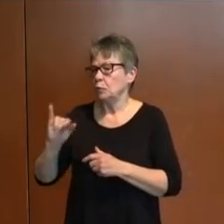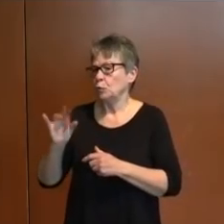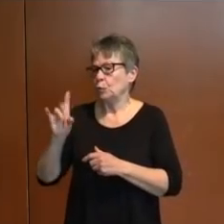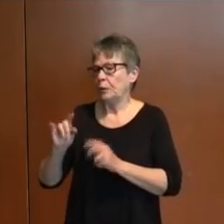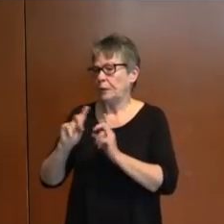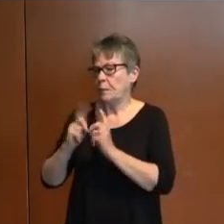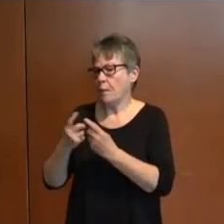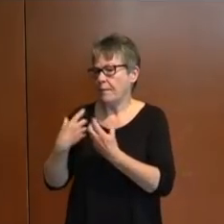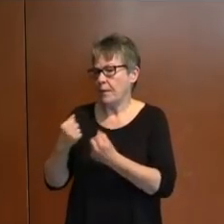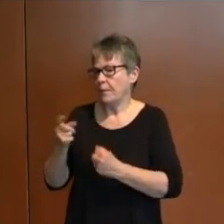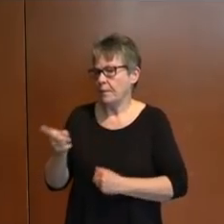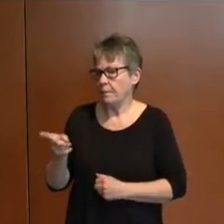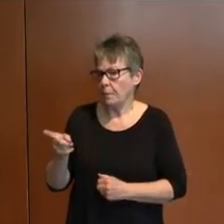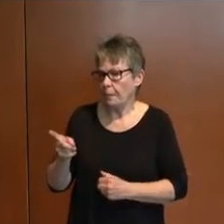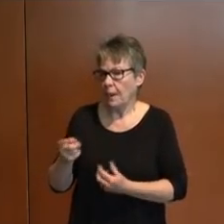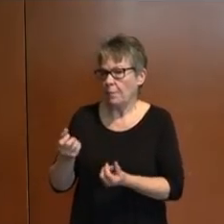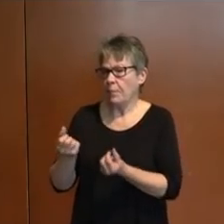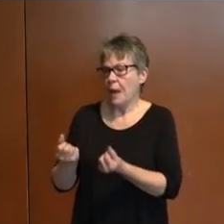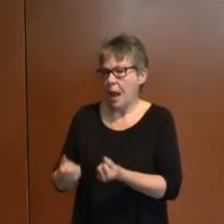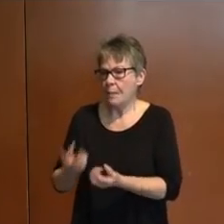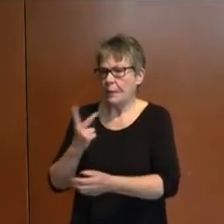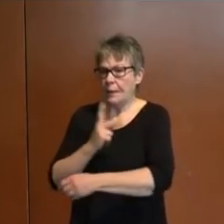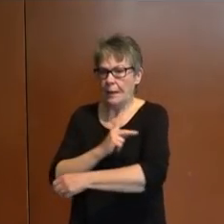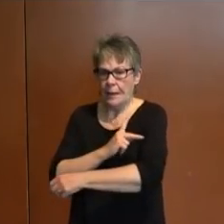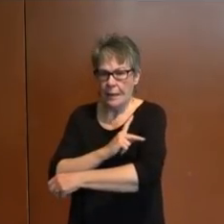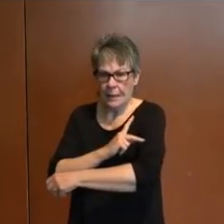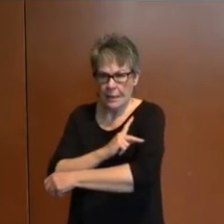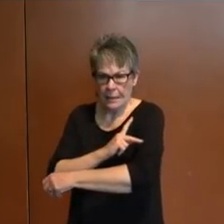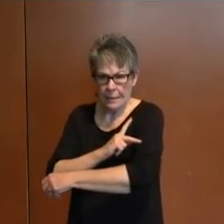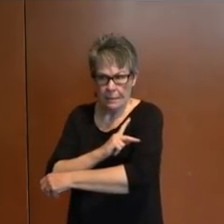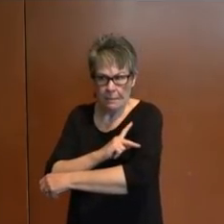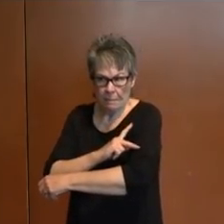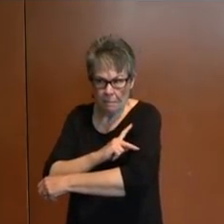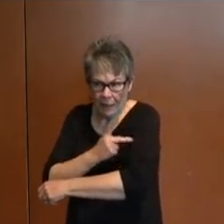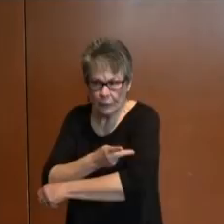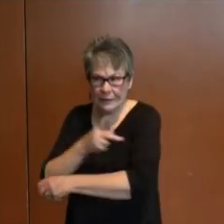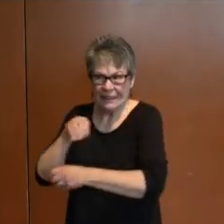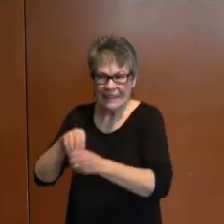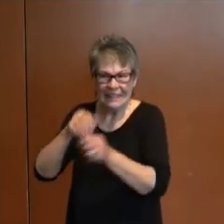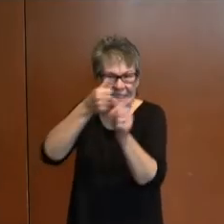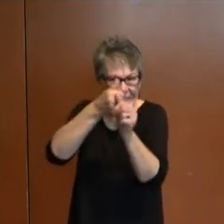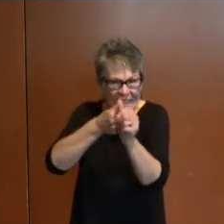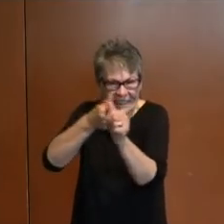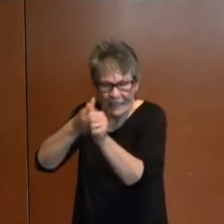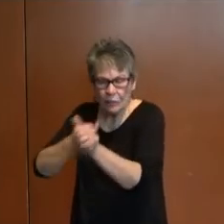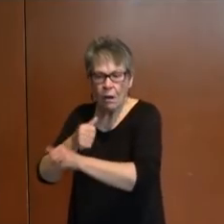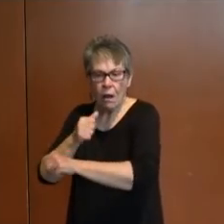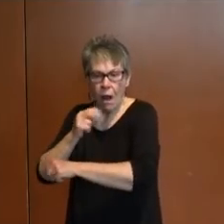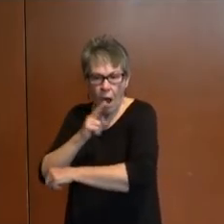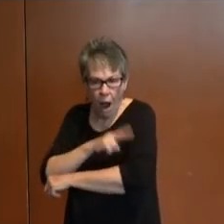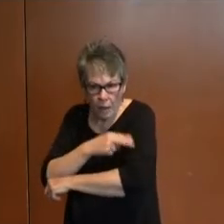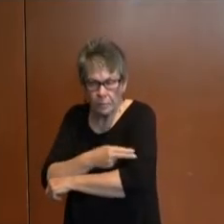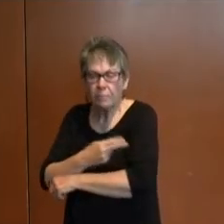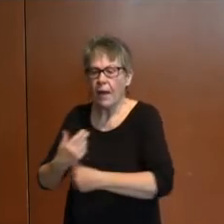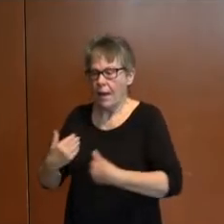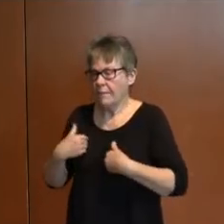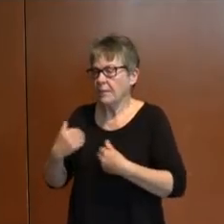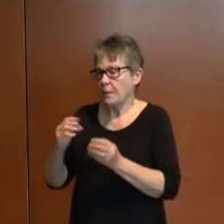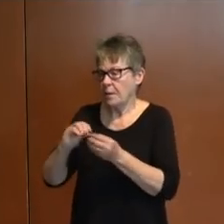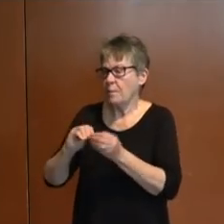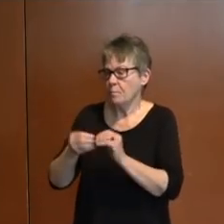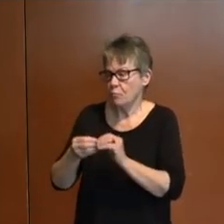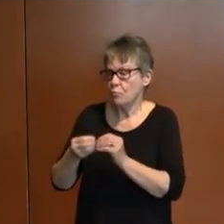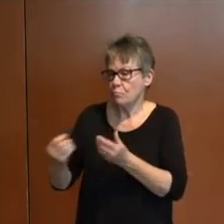the NJHA to do a survey and feed into us on a regular basis overall occupancy of